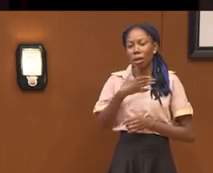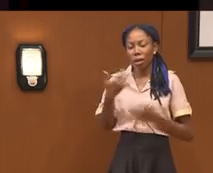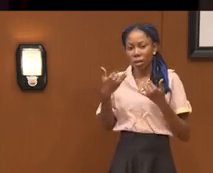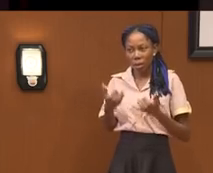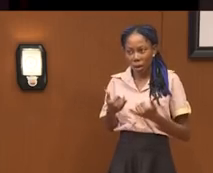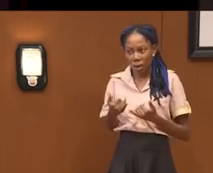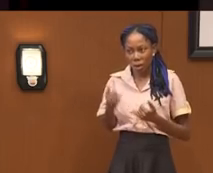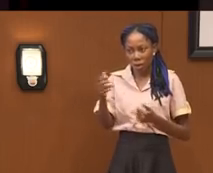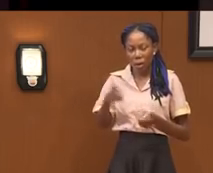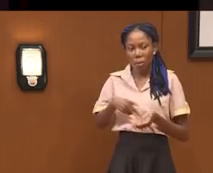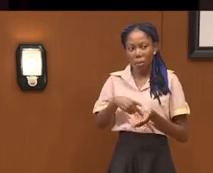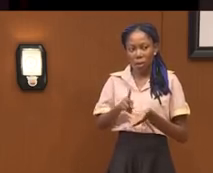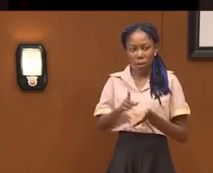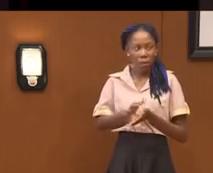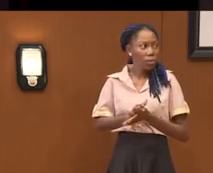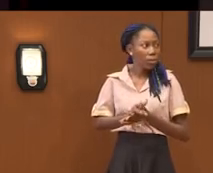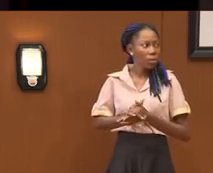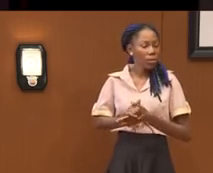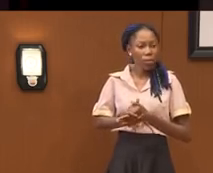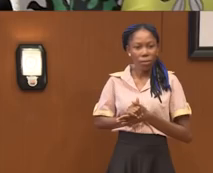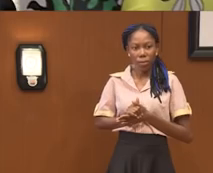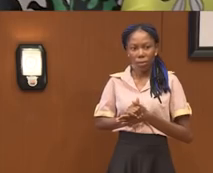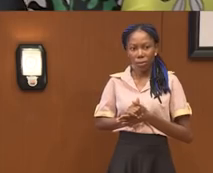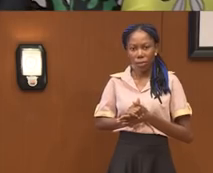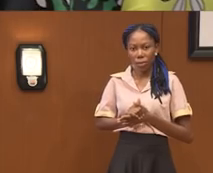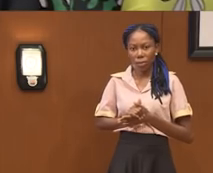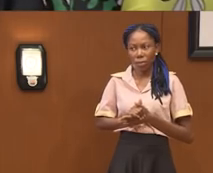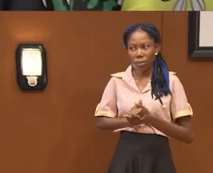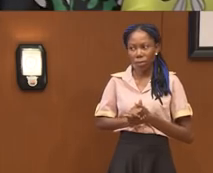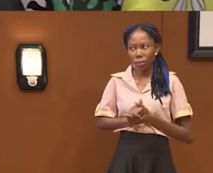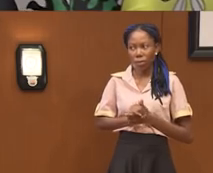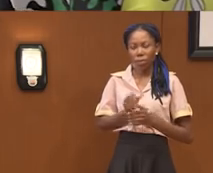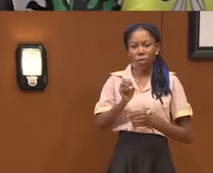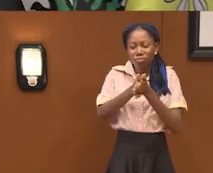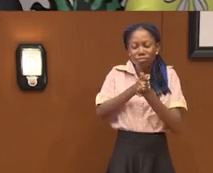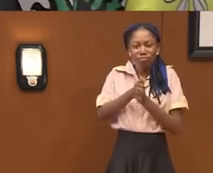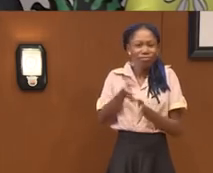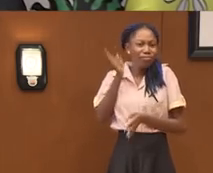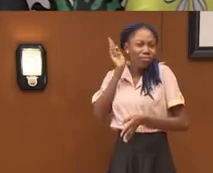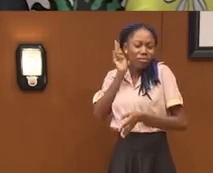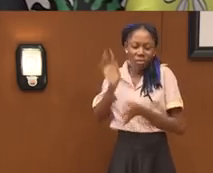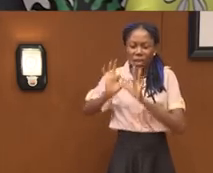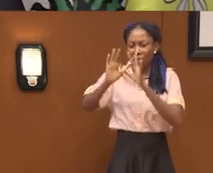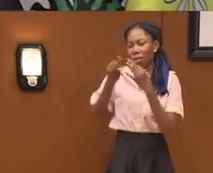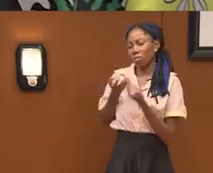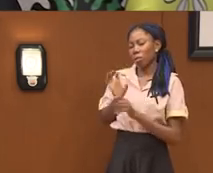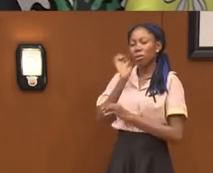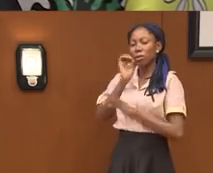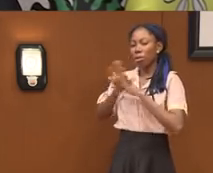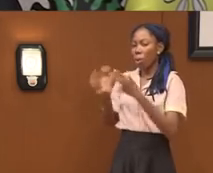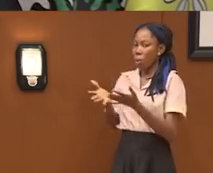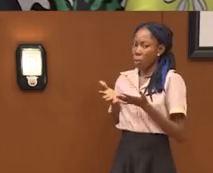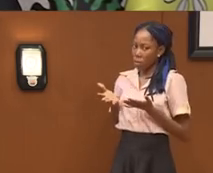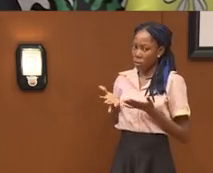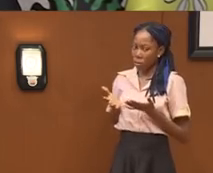19-something. So the figure should be about 50-something thousand. That you are yet to pay. Yes. So he's